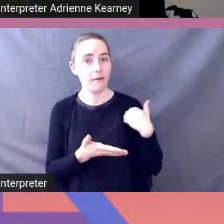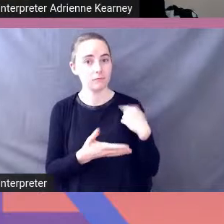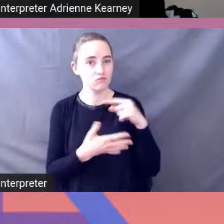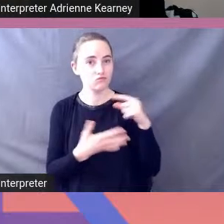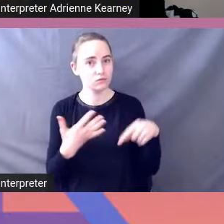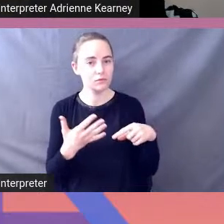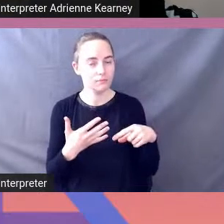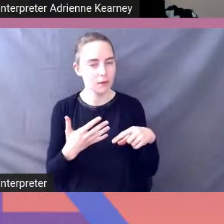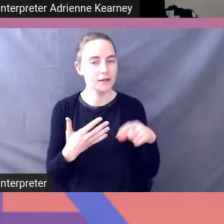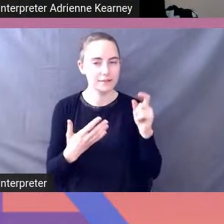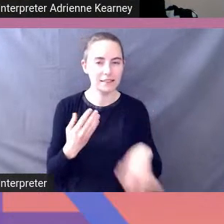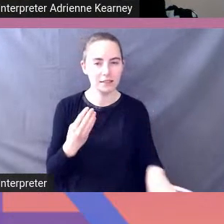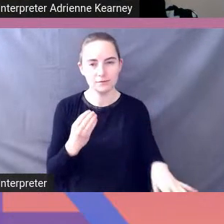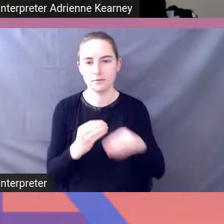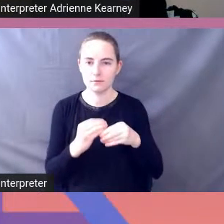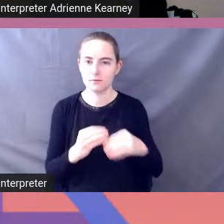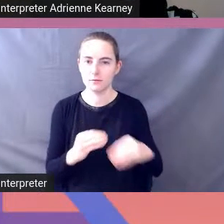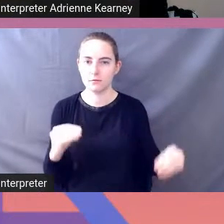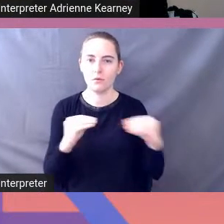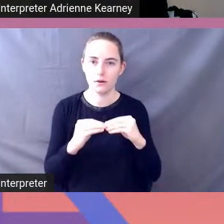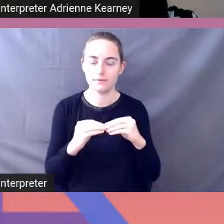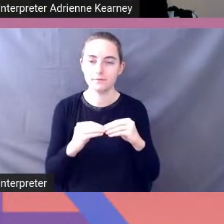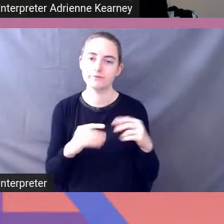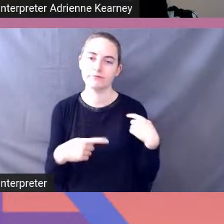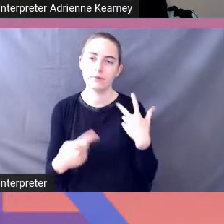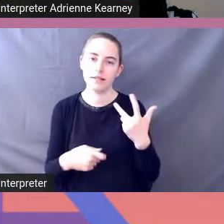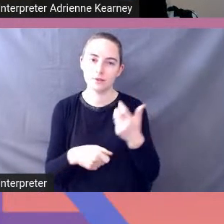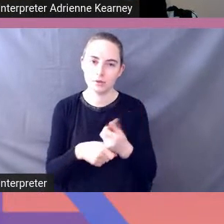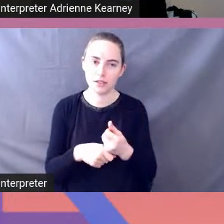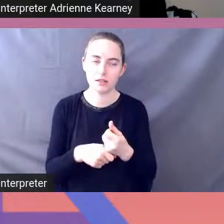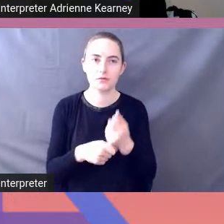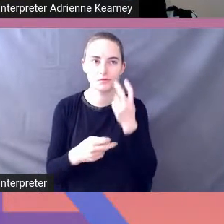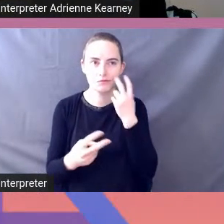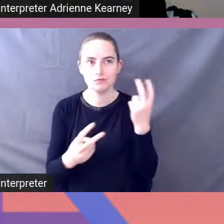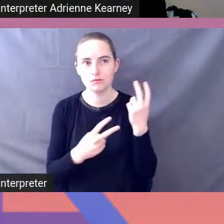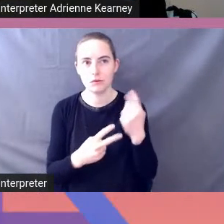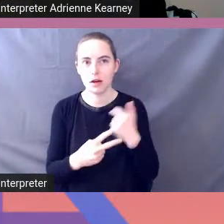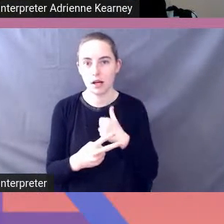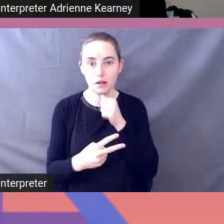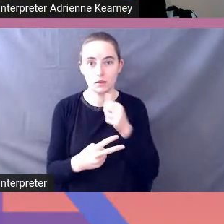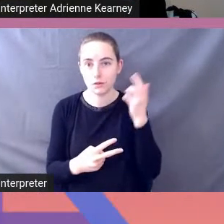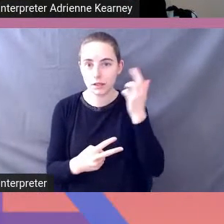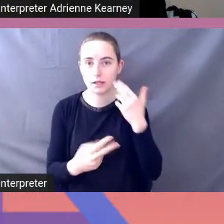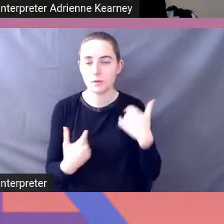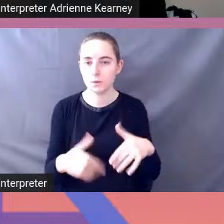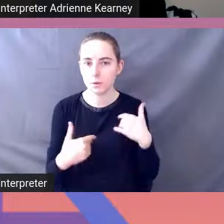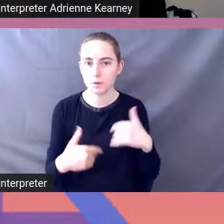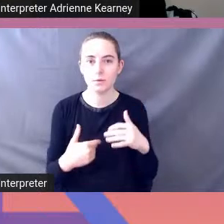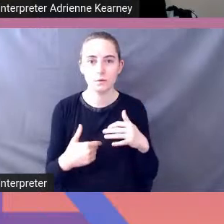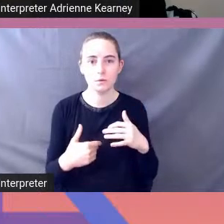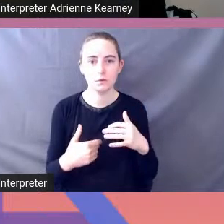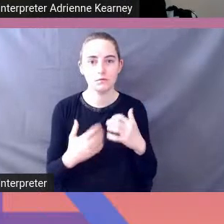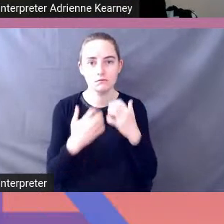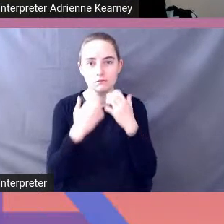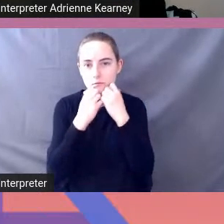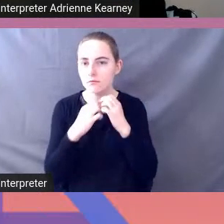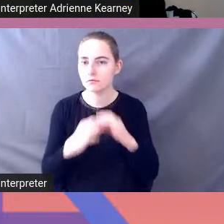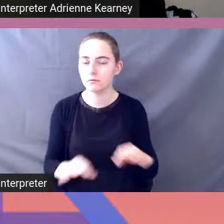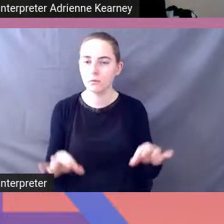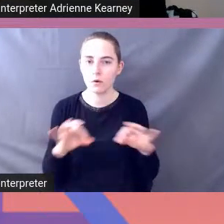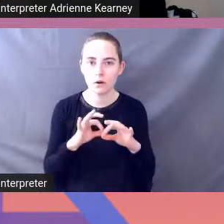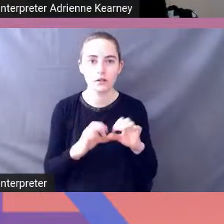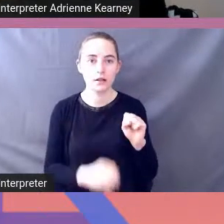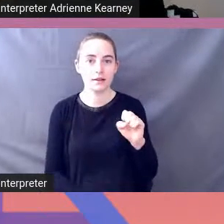this goes back to, the past 3 years, I didn't realize how important self-care is.